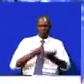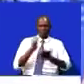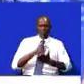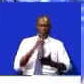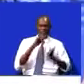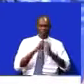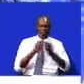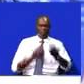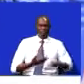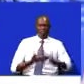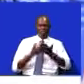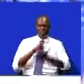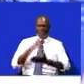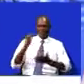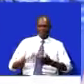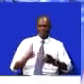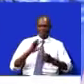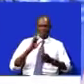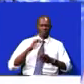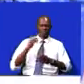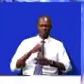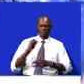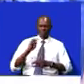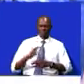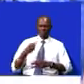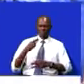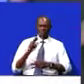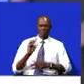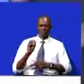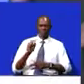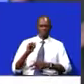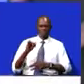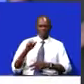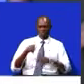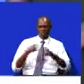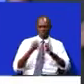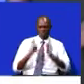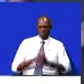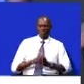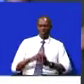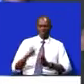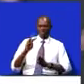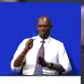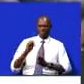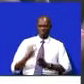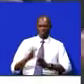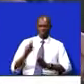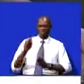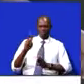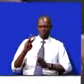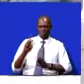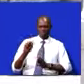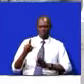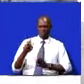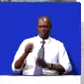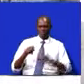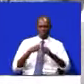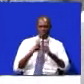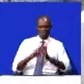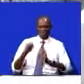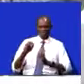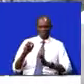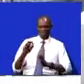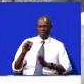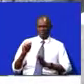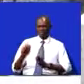okonygi. Koro wan gi Muroni secondary school, wan gi Mutwala girls secondary school, wan gi Marewa Mek